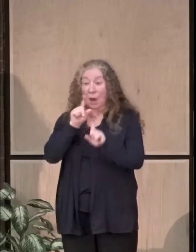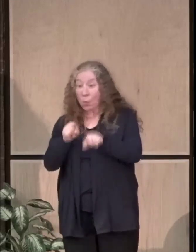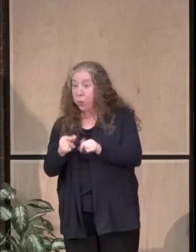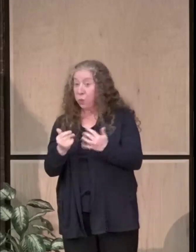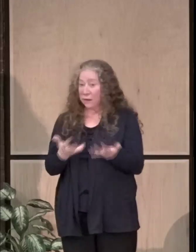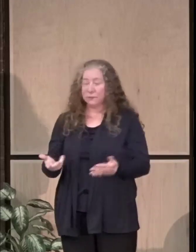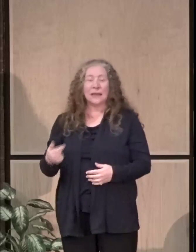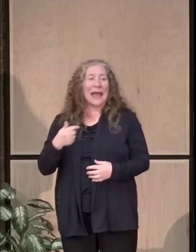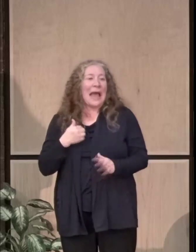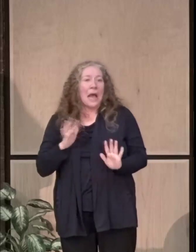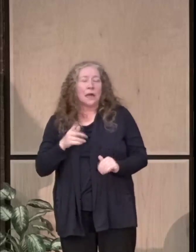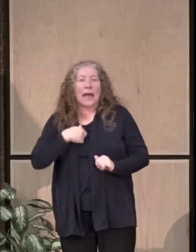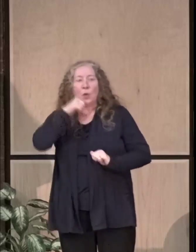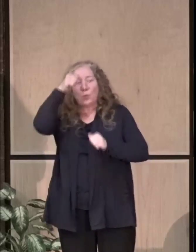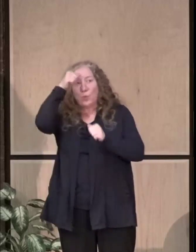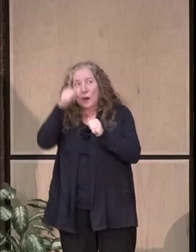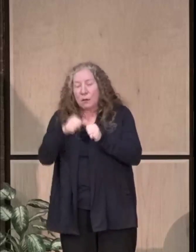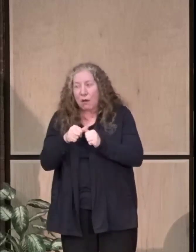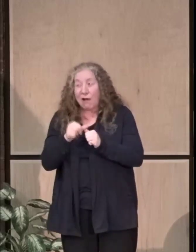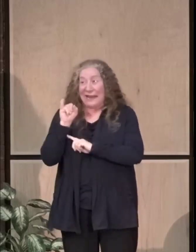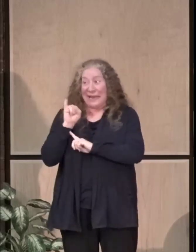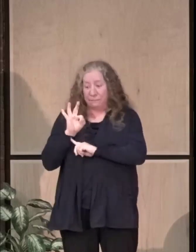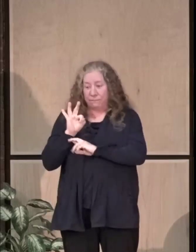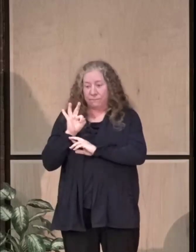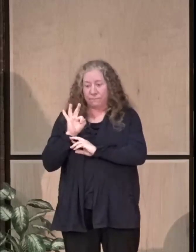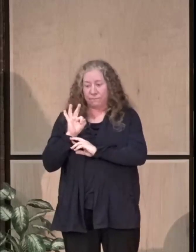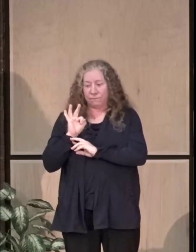I cannot recall if he...